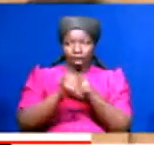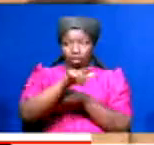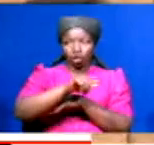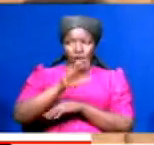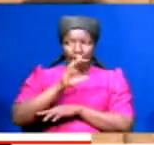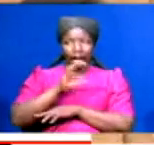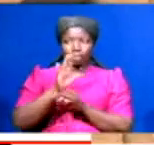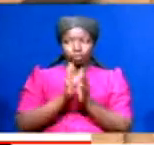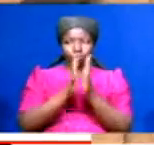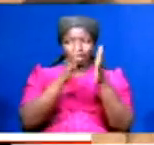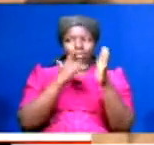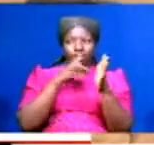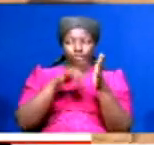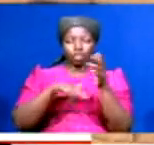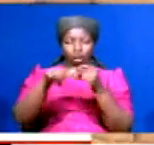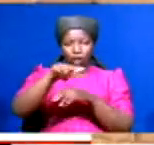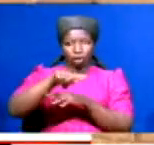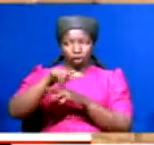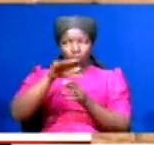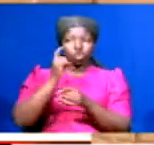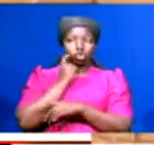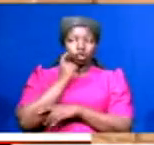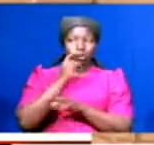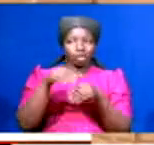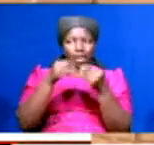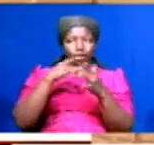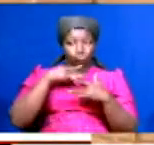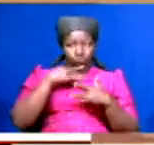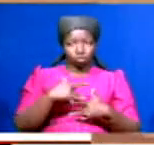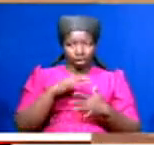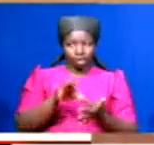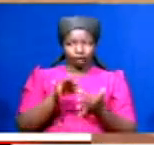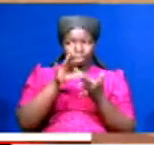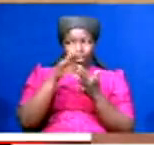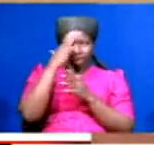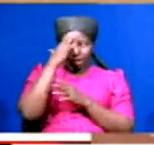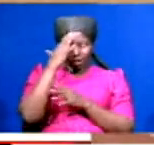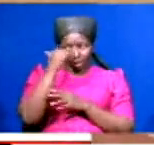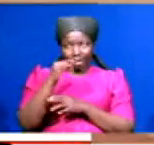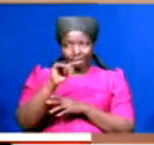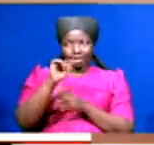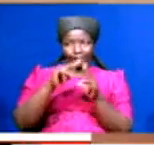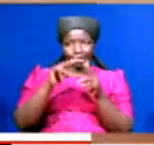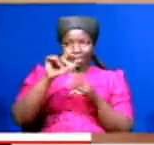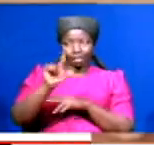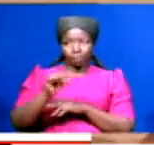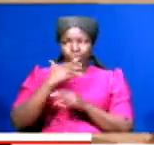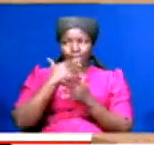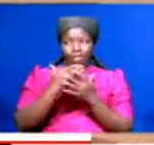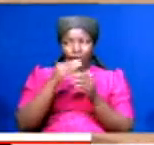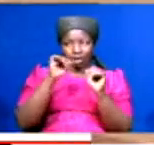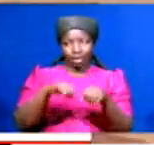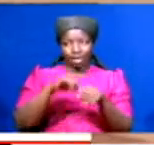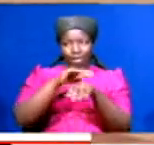store's convenient location offered reprieve, especially due to their affordability. Tunashukuru ya kwamba tunaweza zipata karibu na